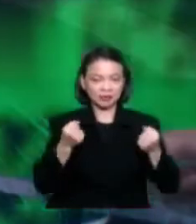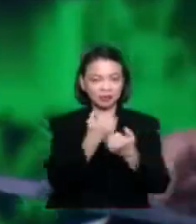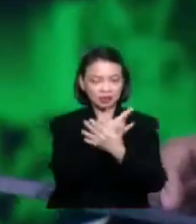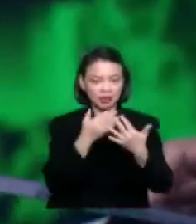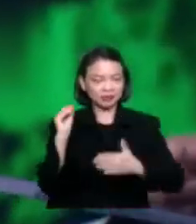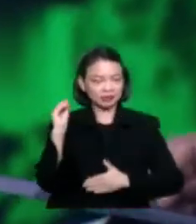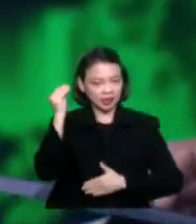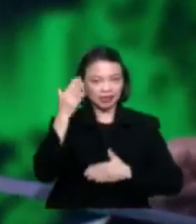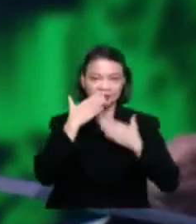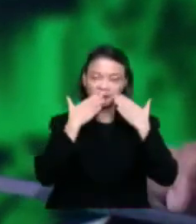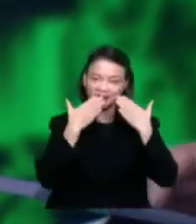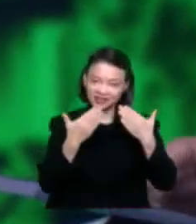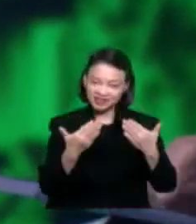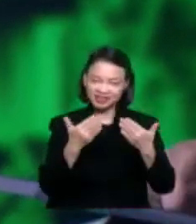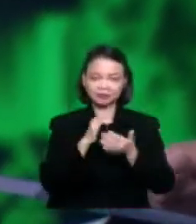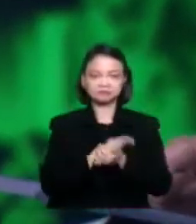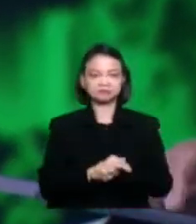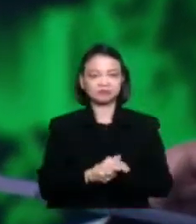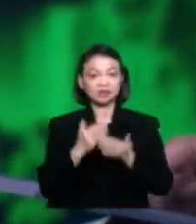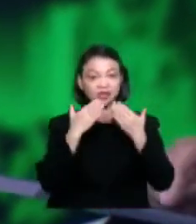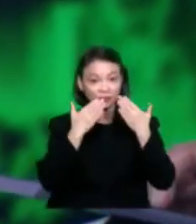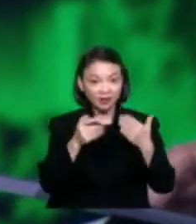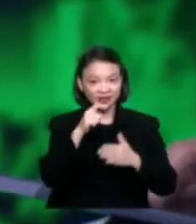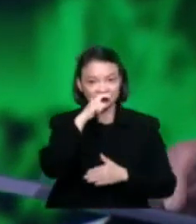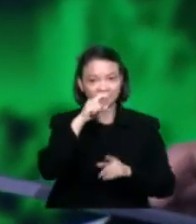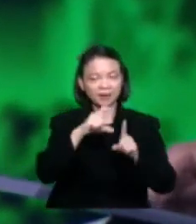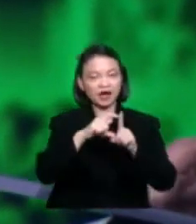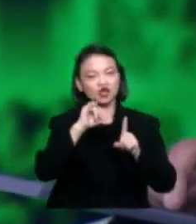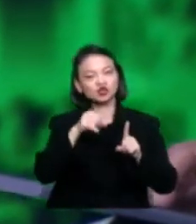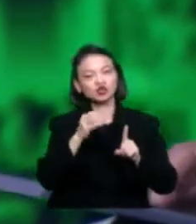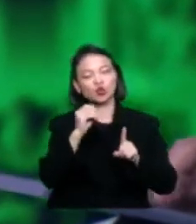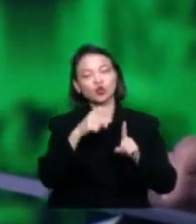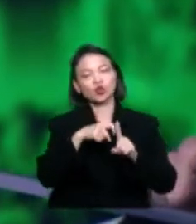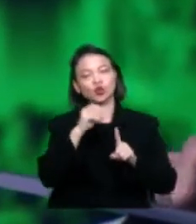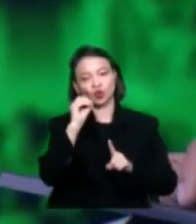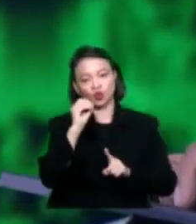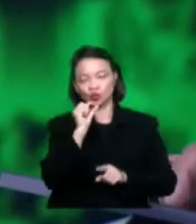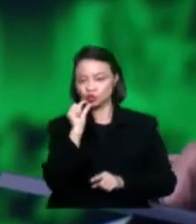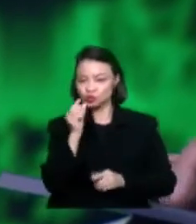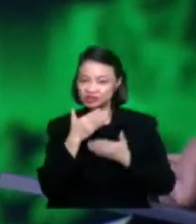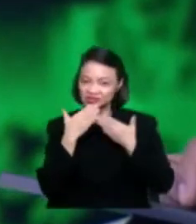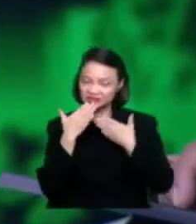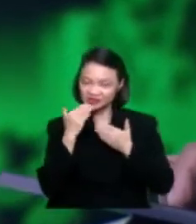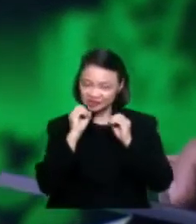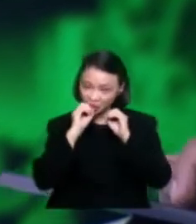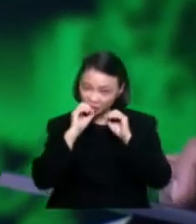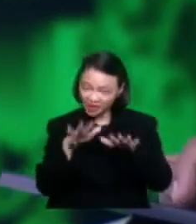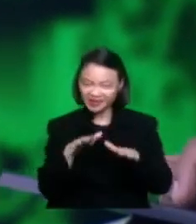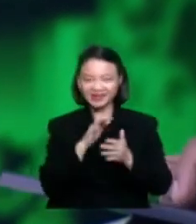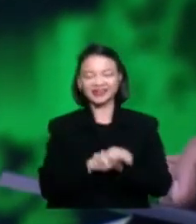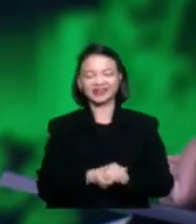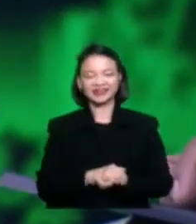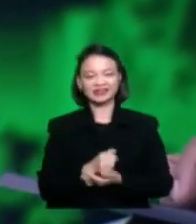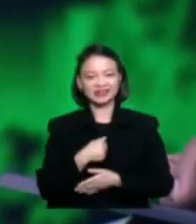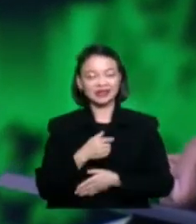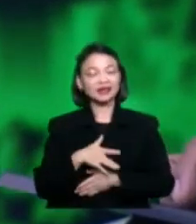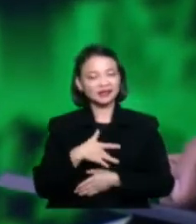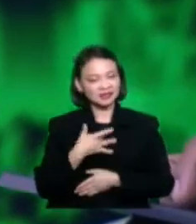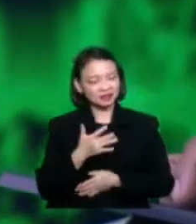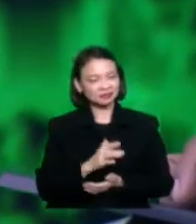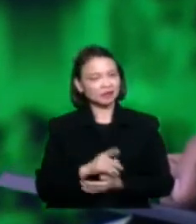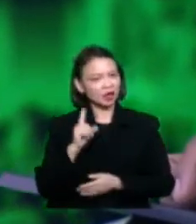for the answer. So I think there are challenges to implement